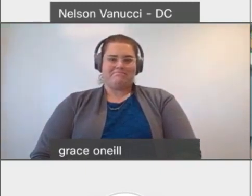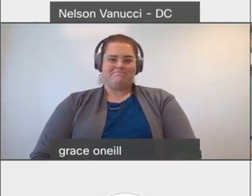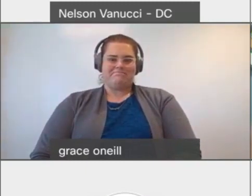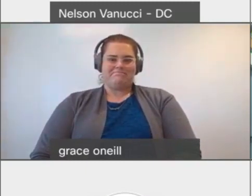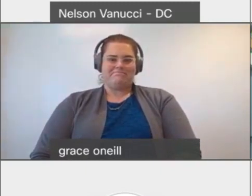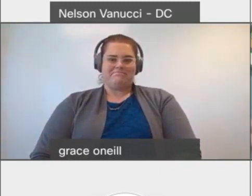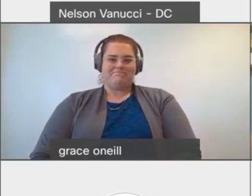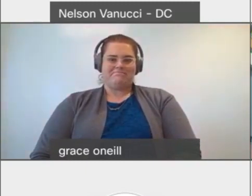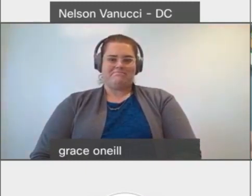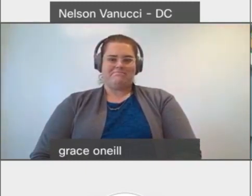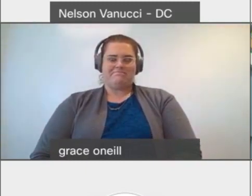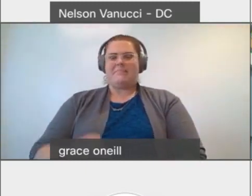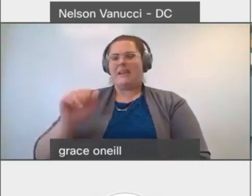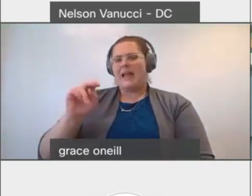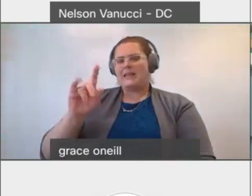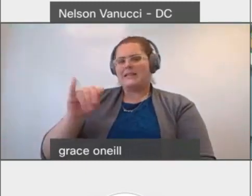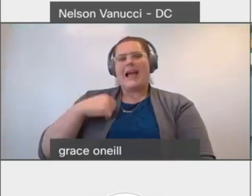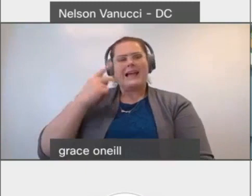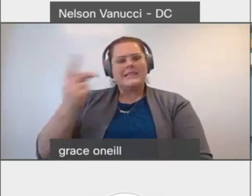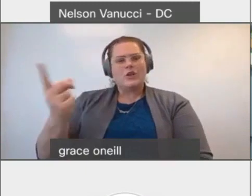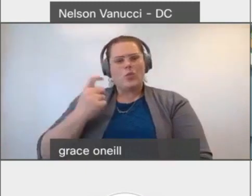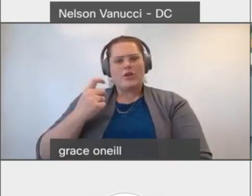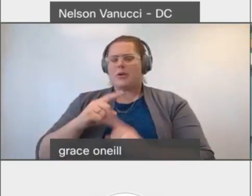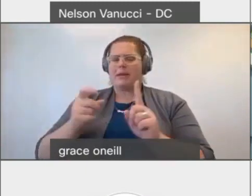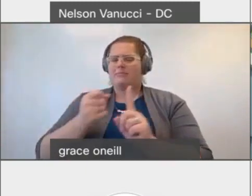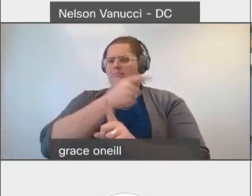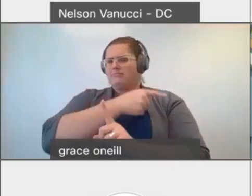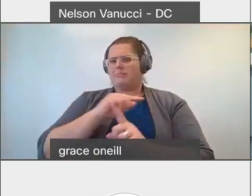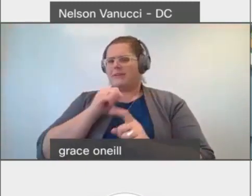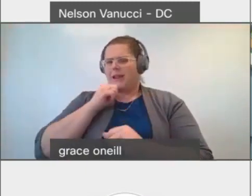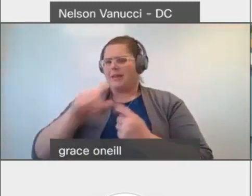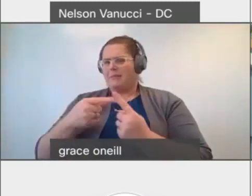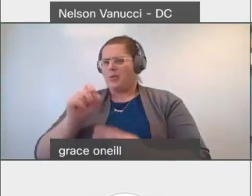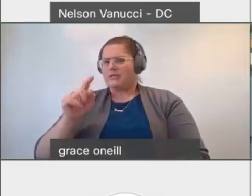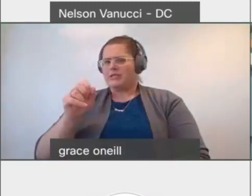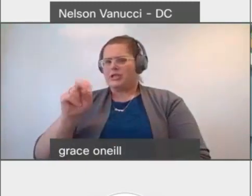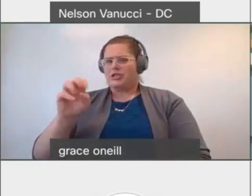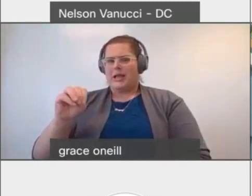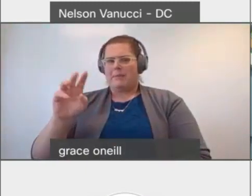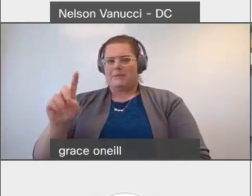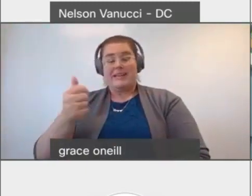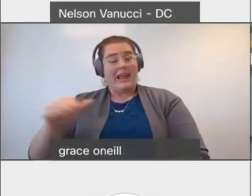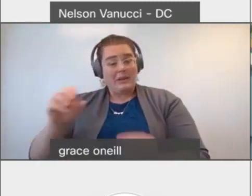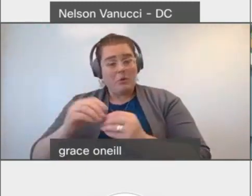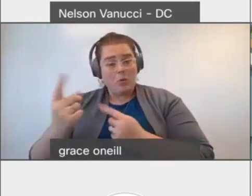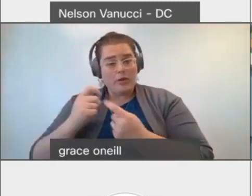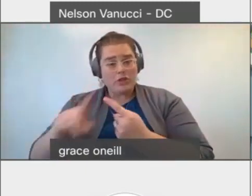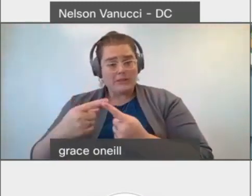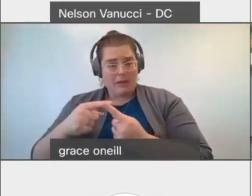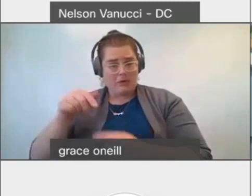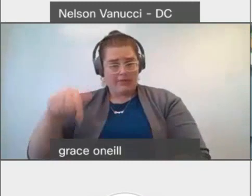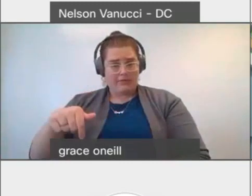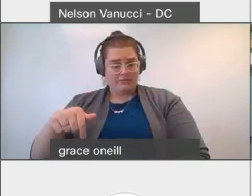I see there's a question, but it's not about Station MD. So before I get to that, are there any other questions regarding Station